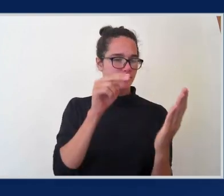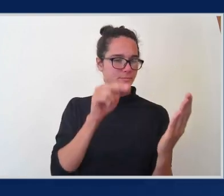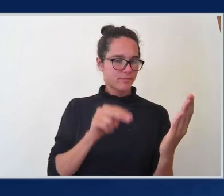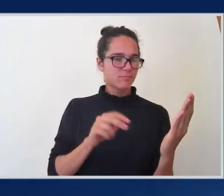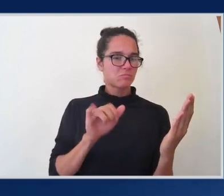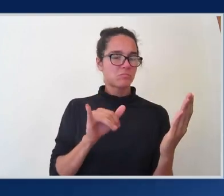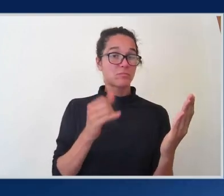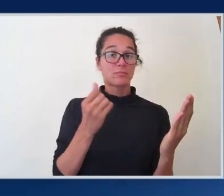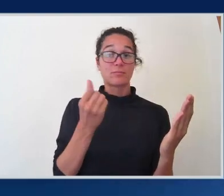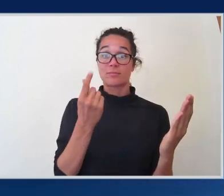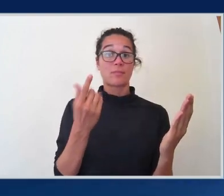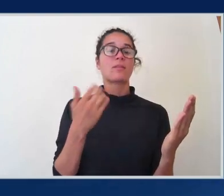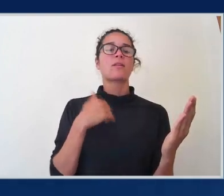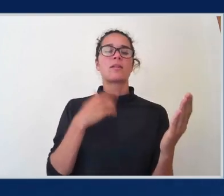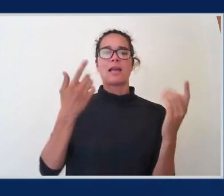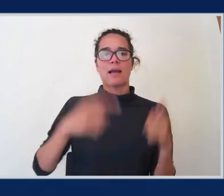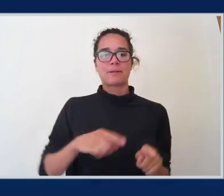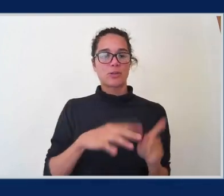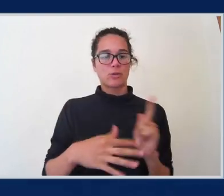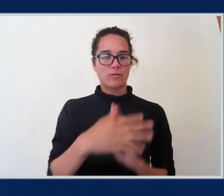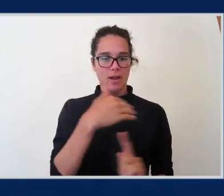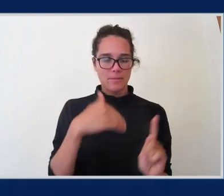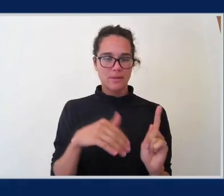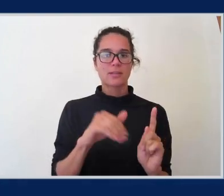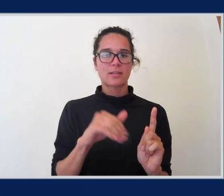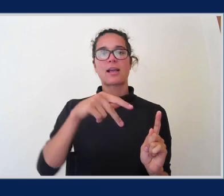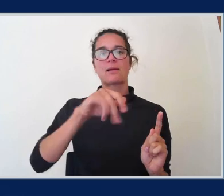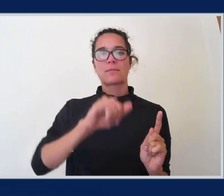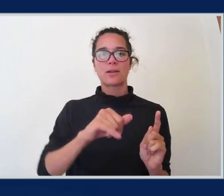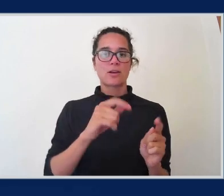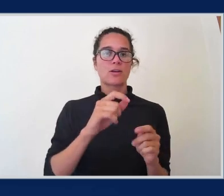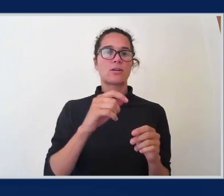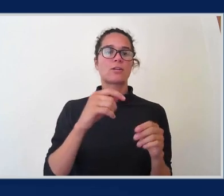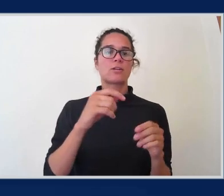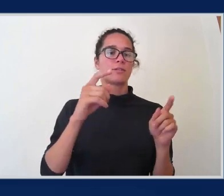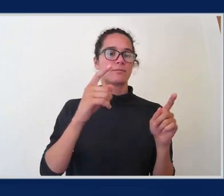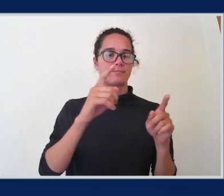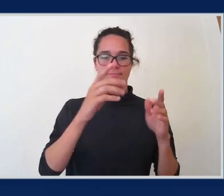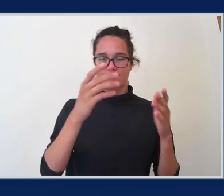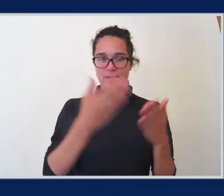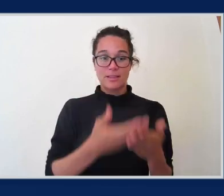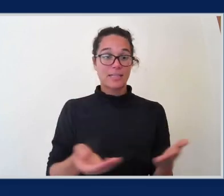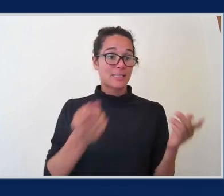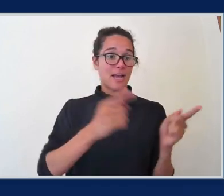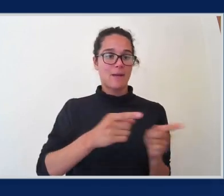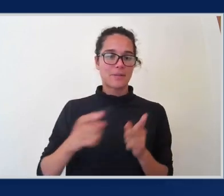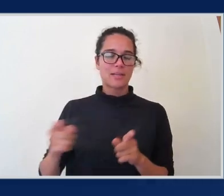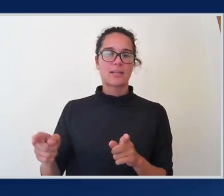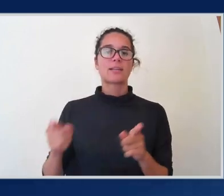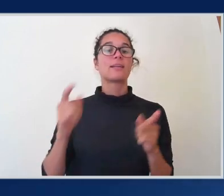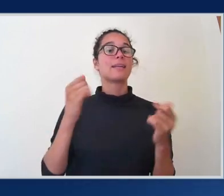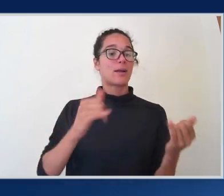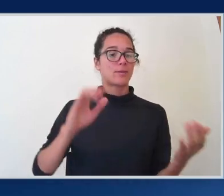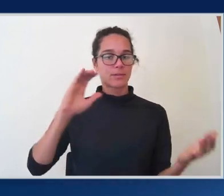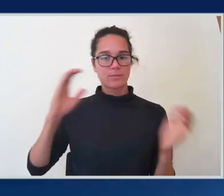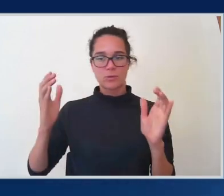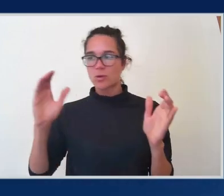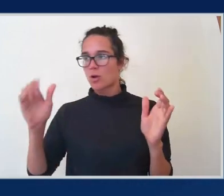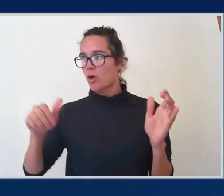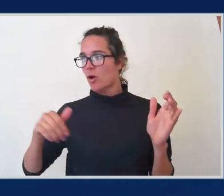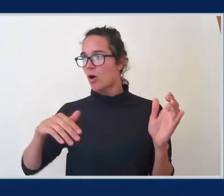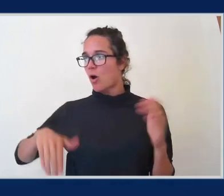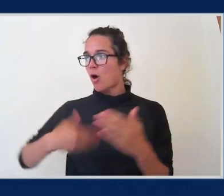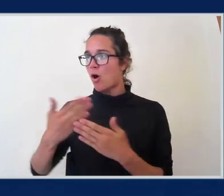environment, there's certain API calls that are happening, and then it's comparing it to all the intelligence that